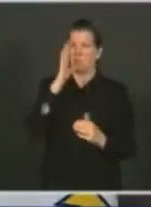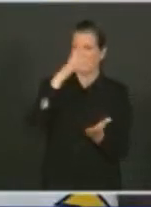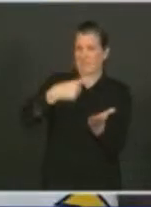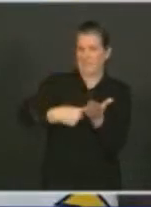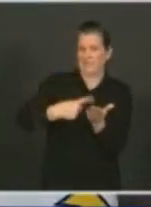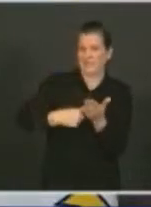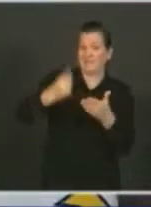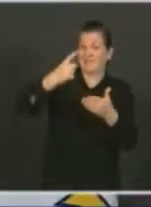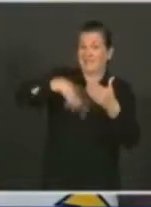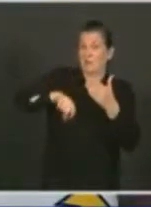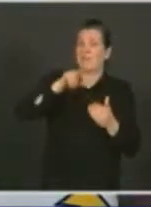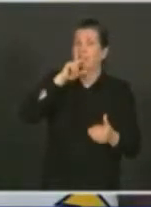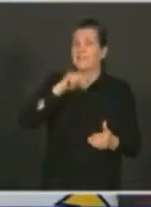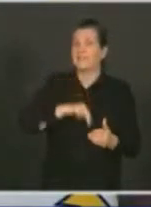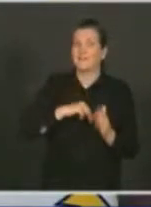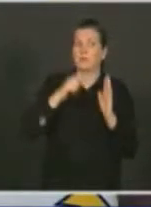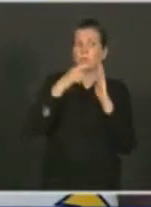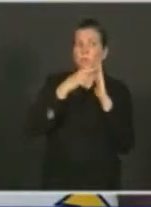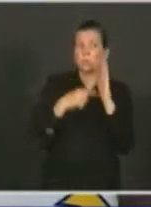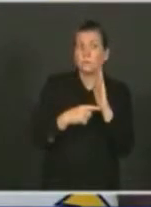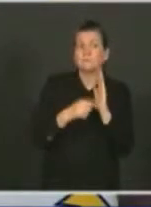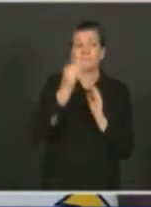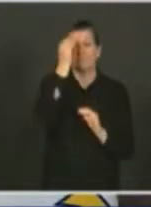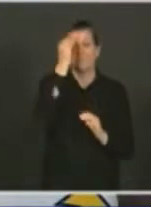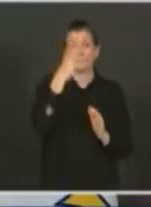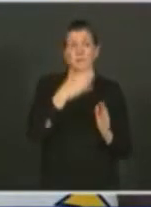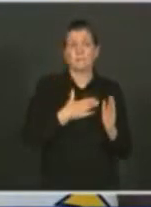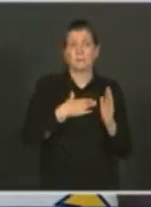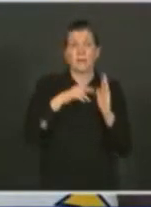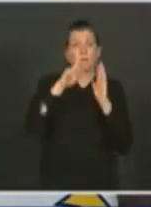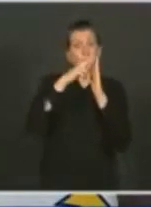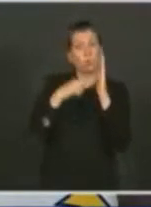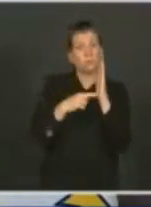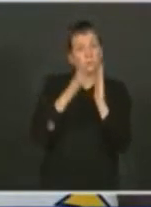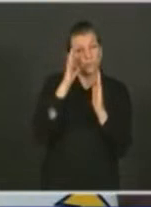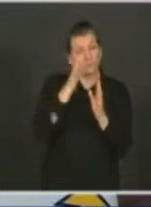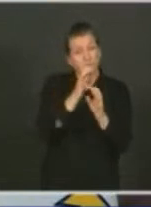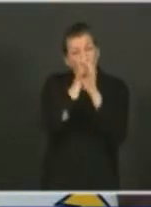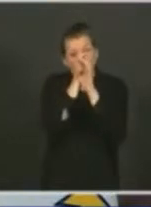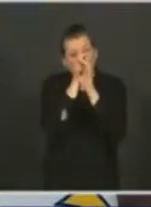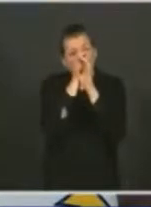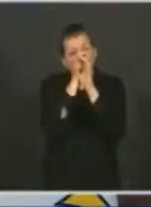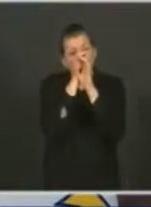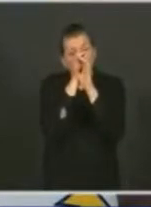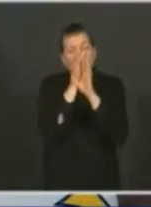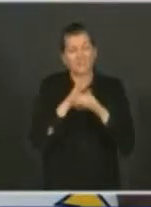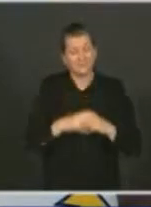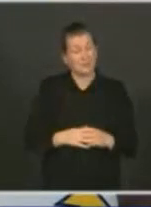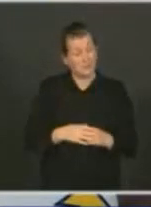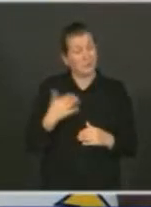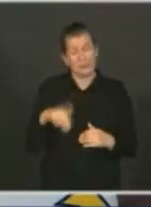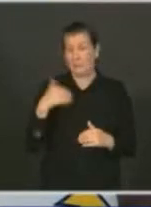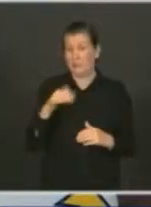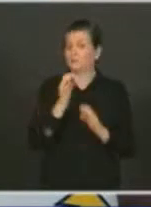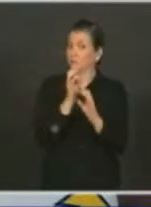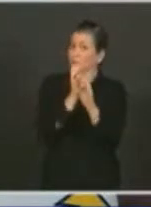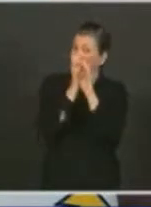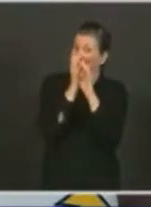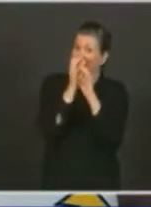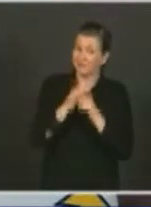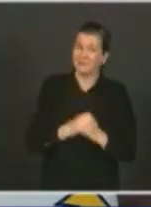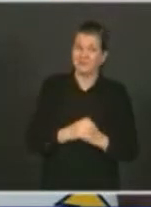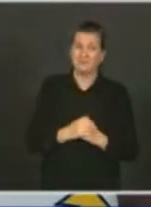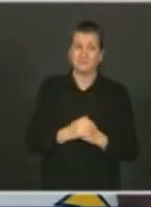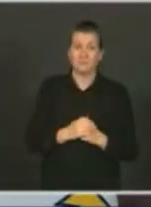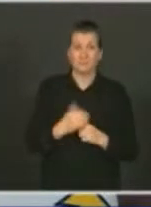to be very strict. And they will be very strict. For now, since people are